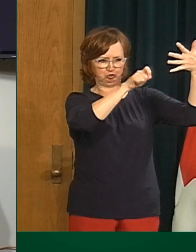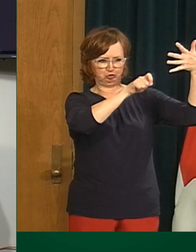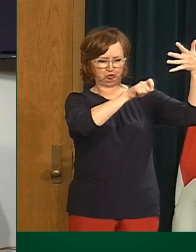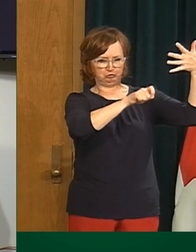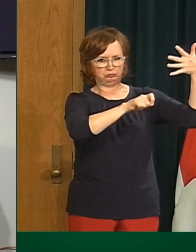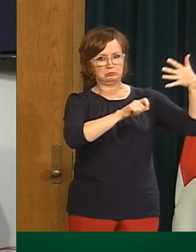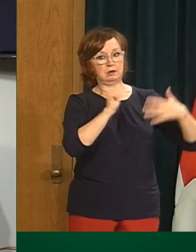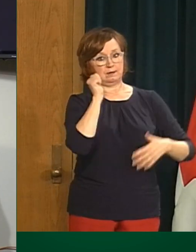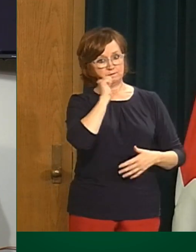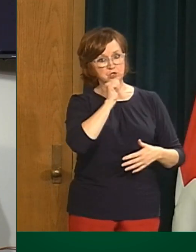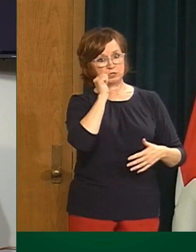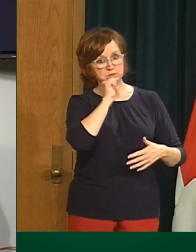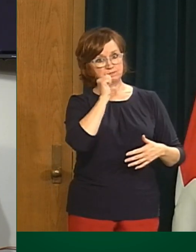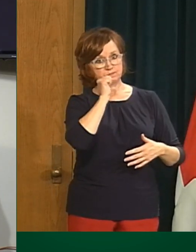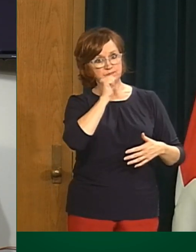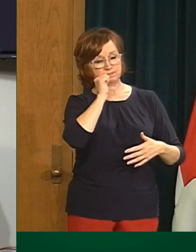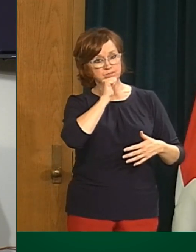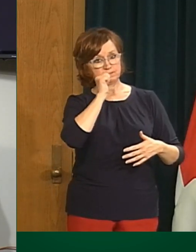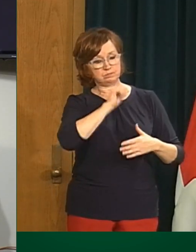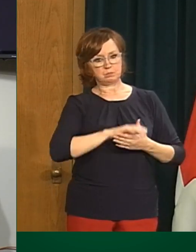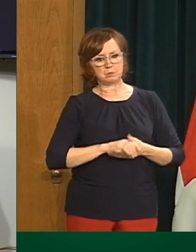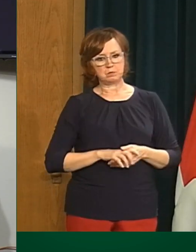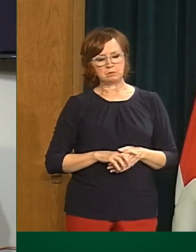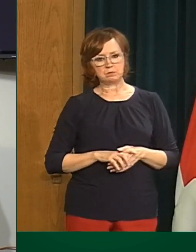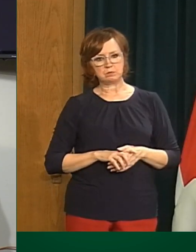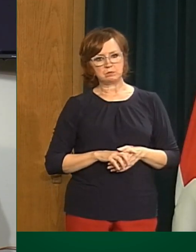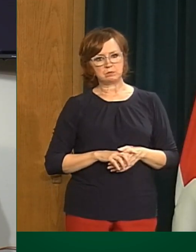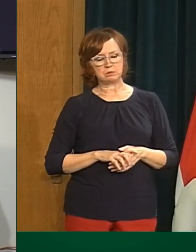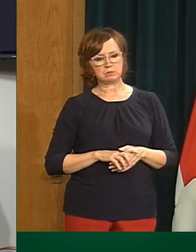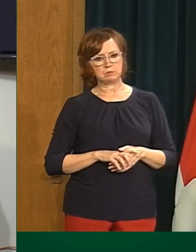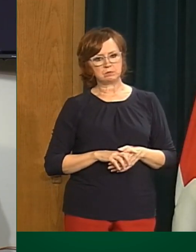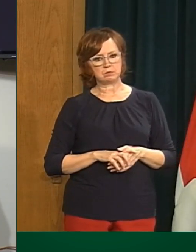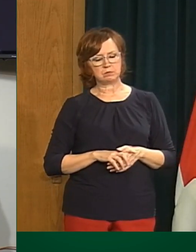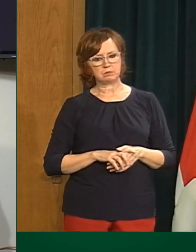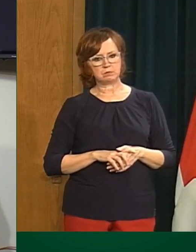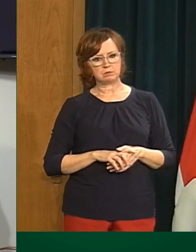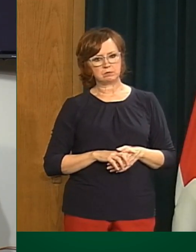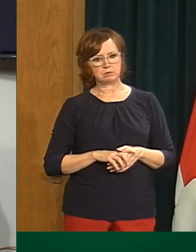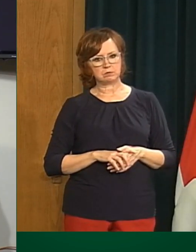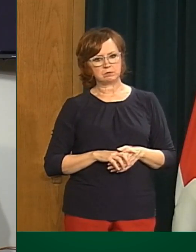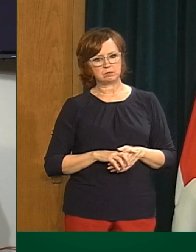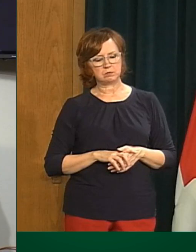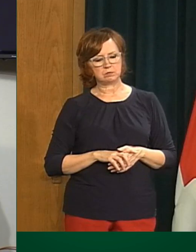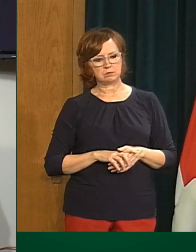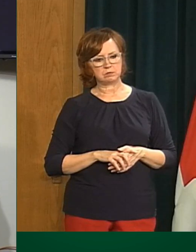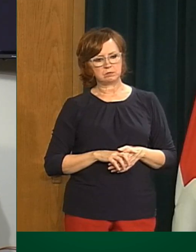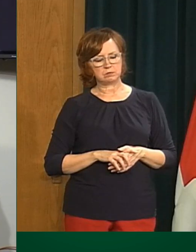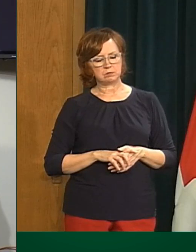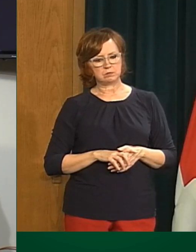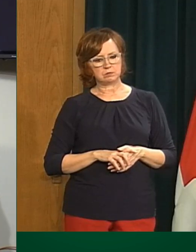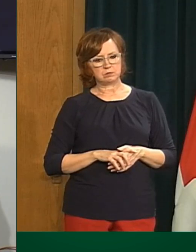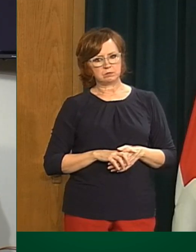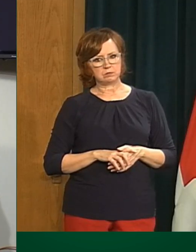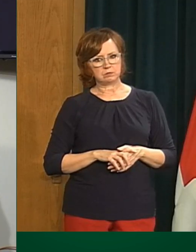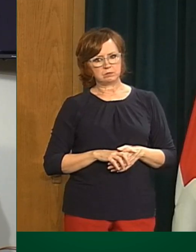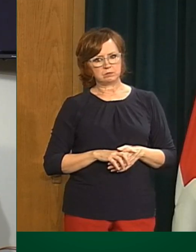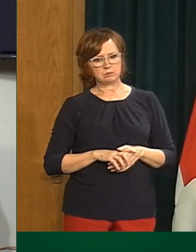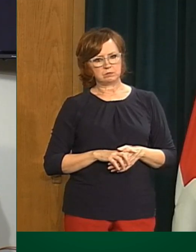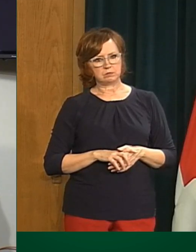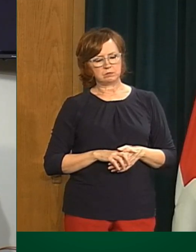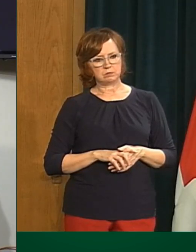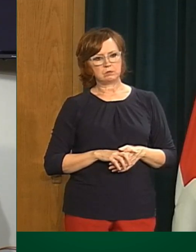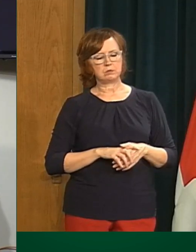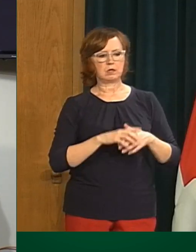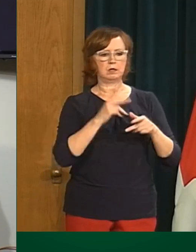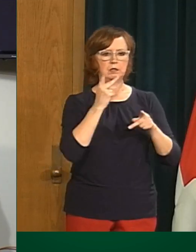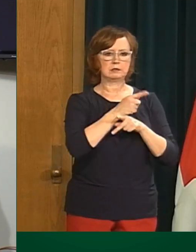or strengthened policies in place, and we are keeping the long-term care residents safe